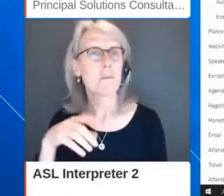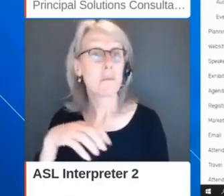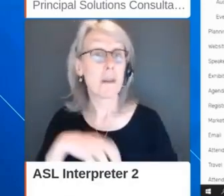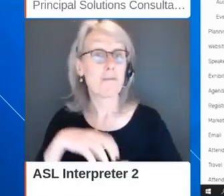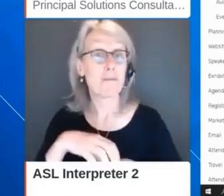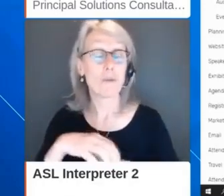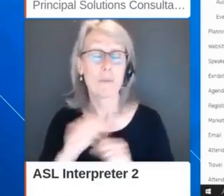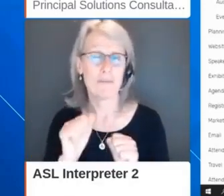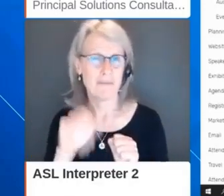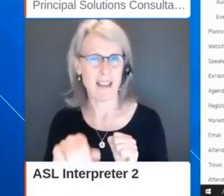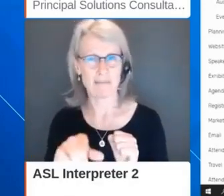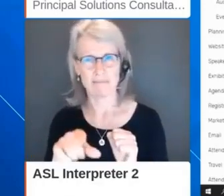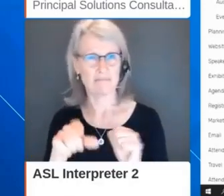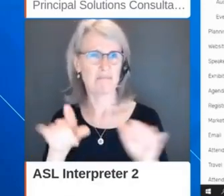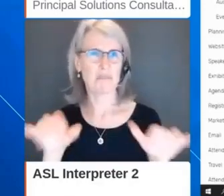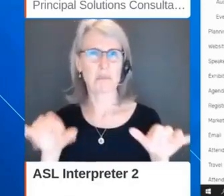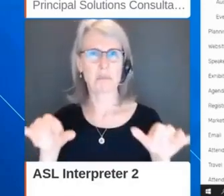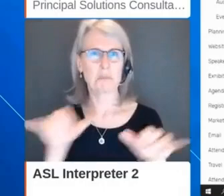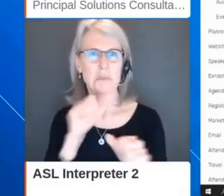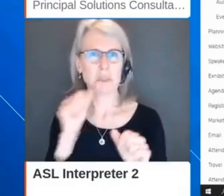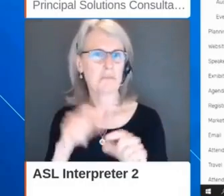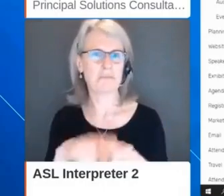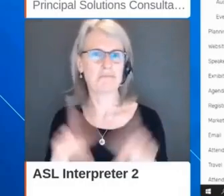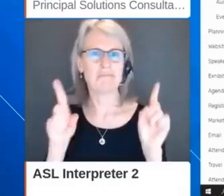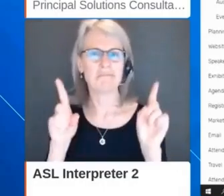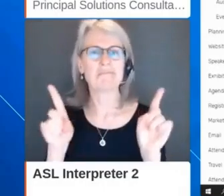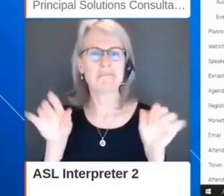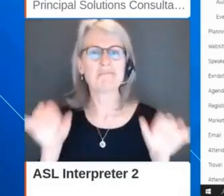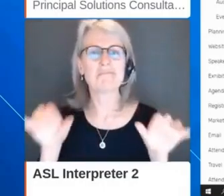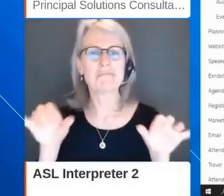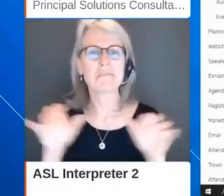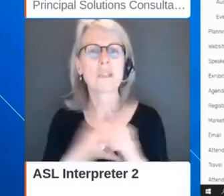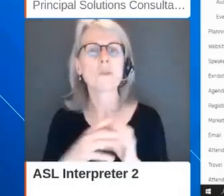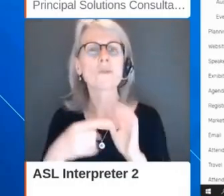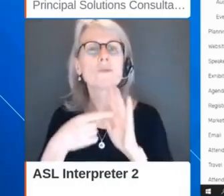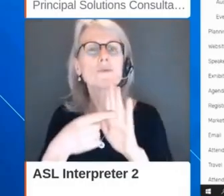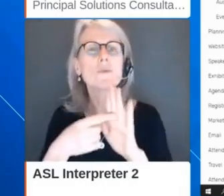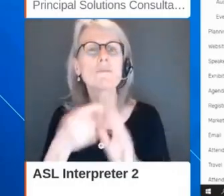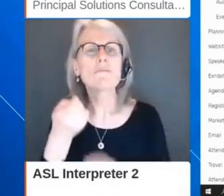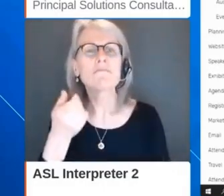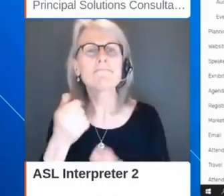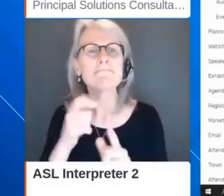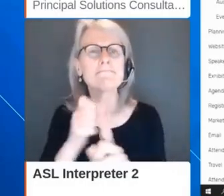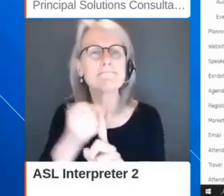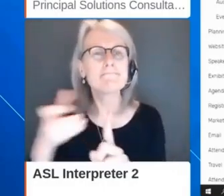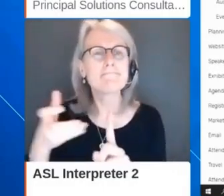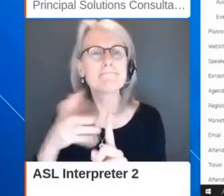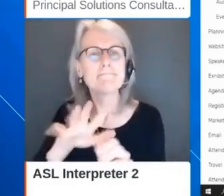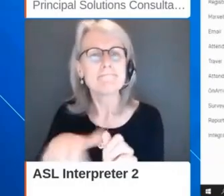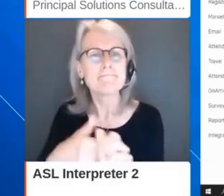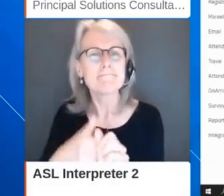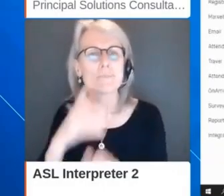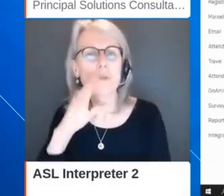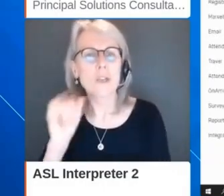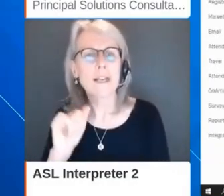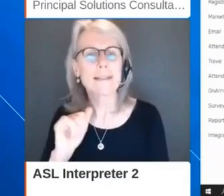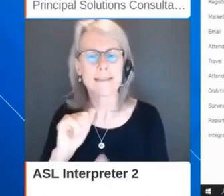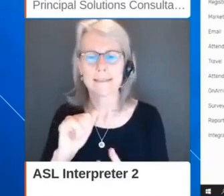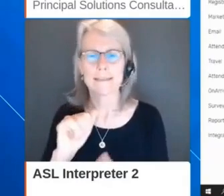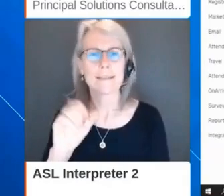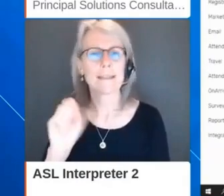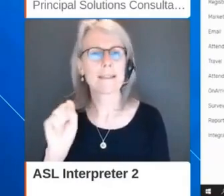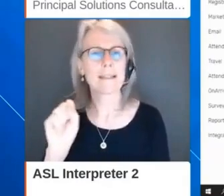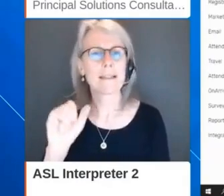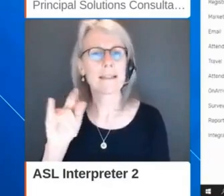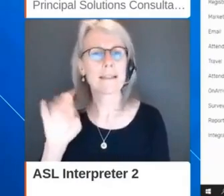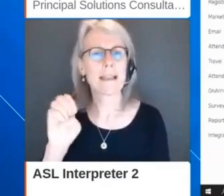this does not look any different. What we're going to actually do is take a peek behind the scenes and jump into the site designer.